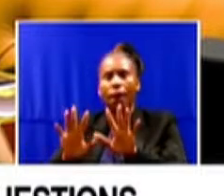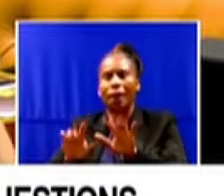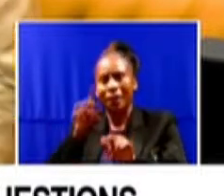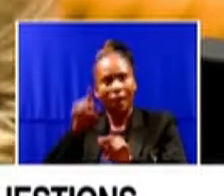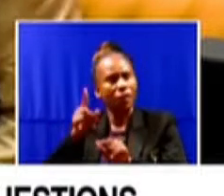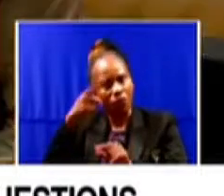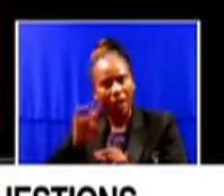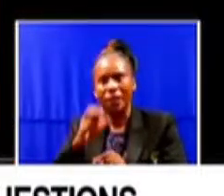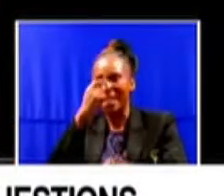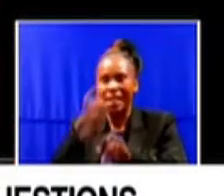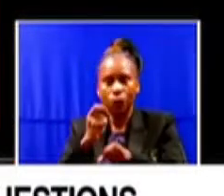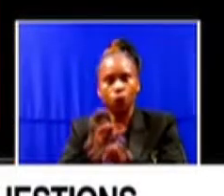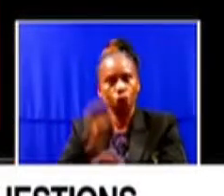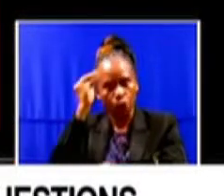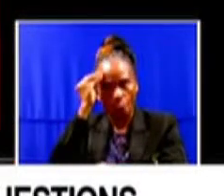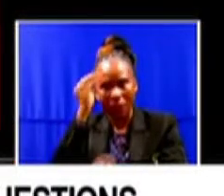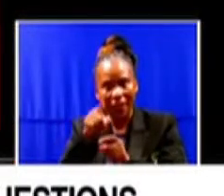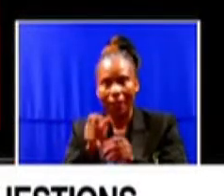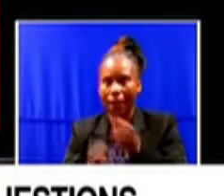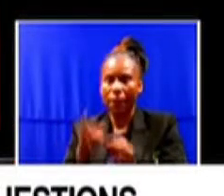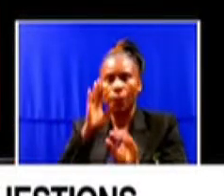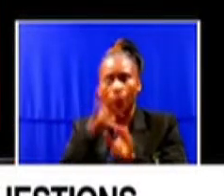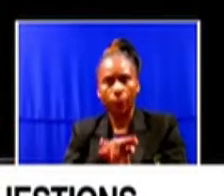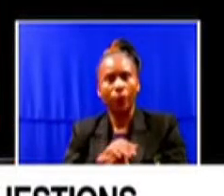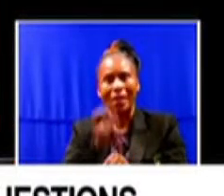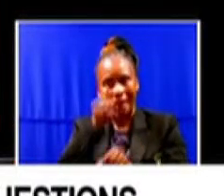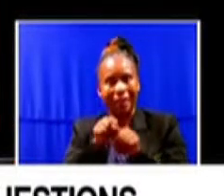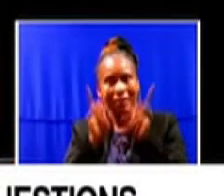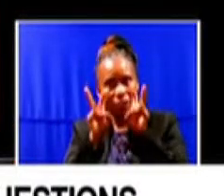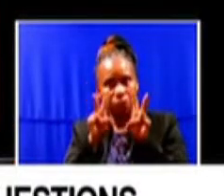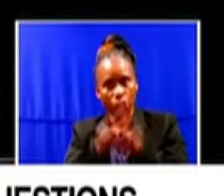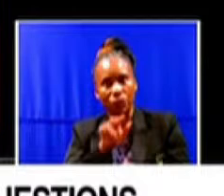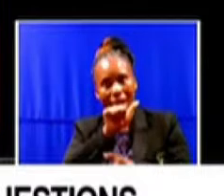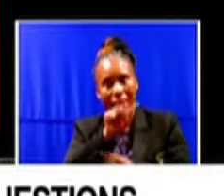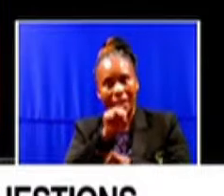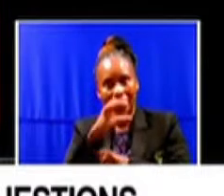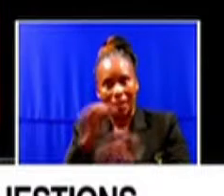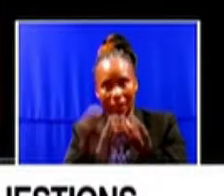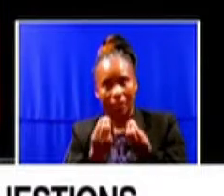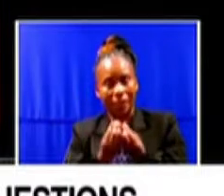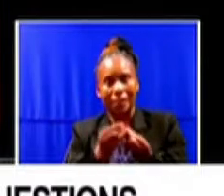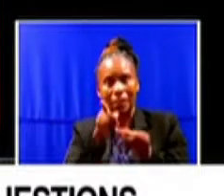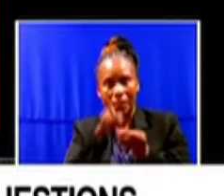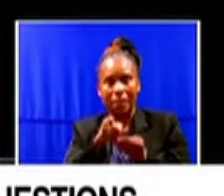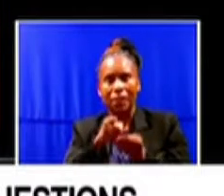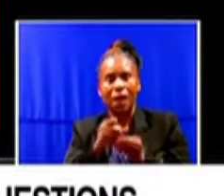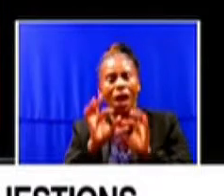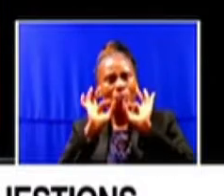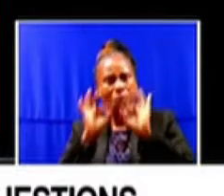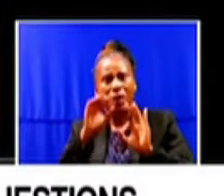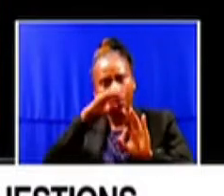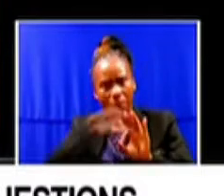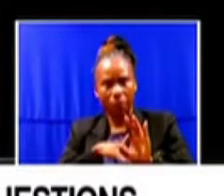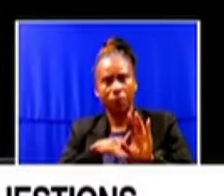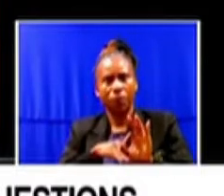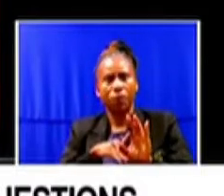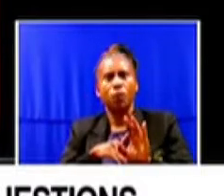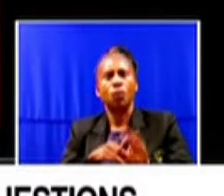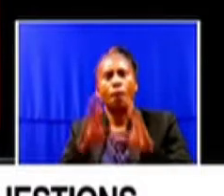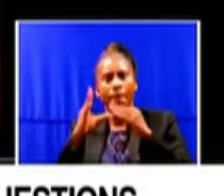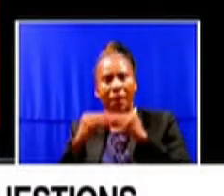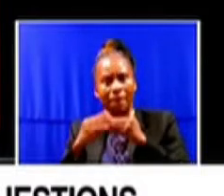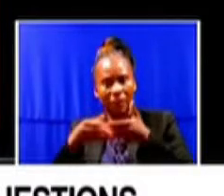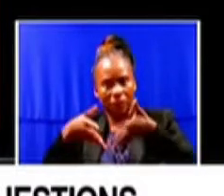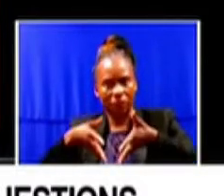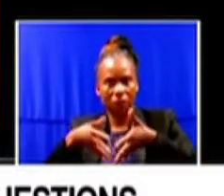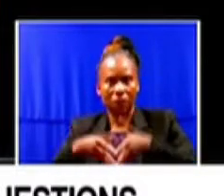Yeah, Honorable Member, it's not let's regard it as an inappropriate reference to members of the House